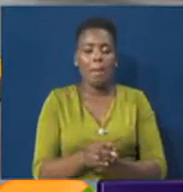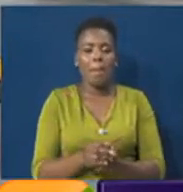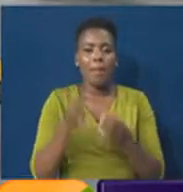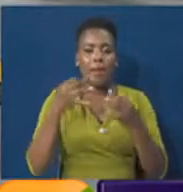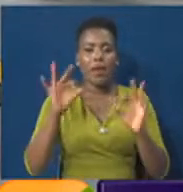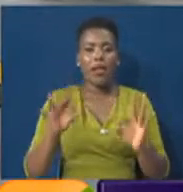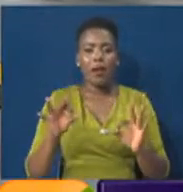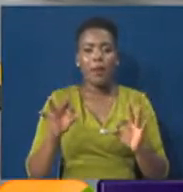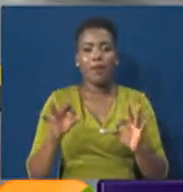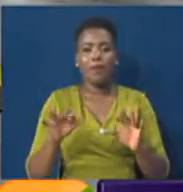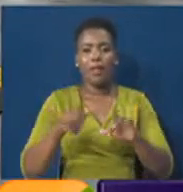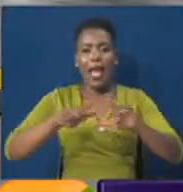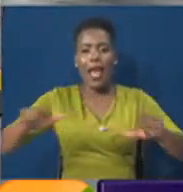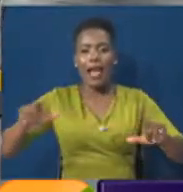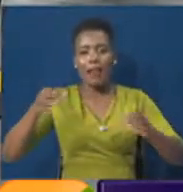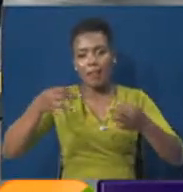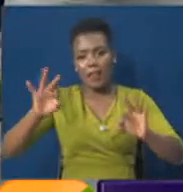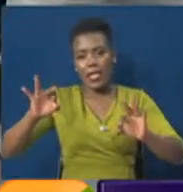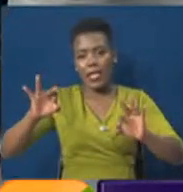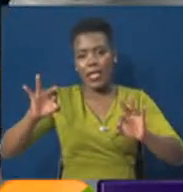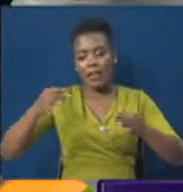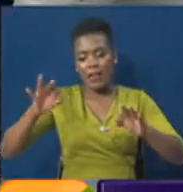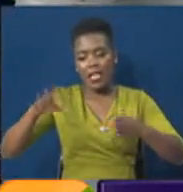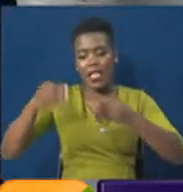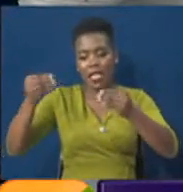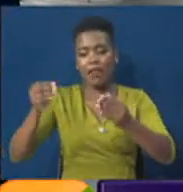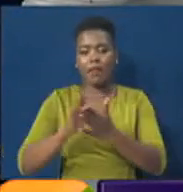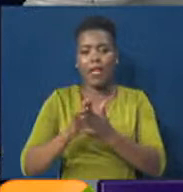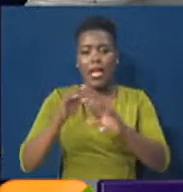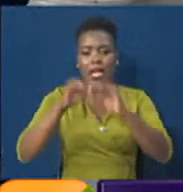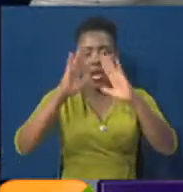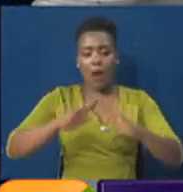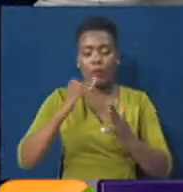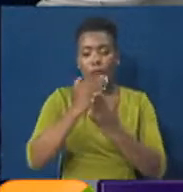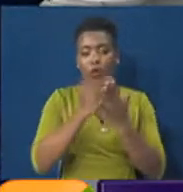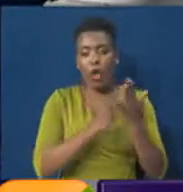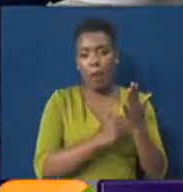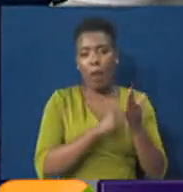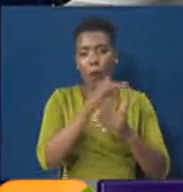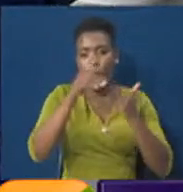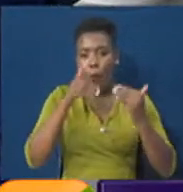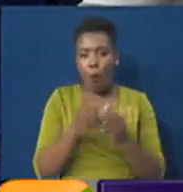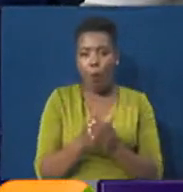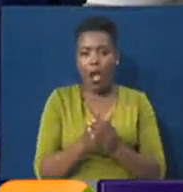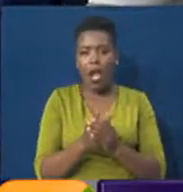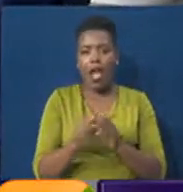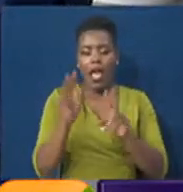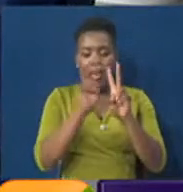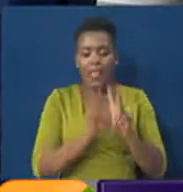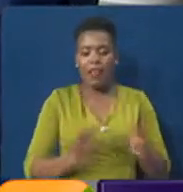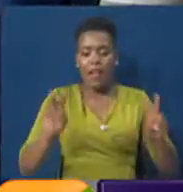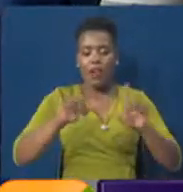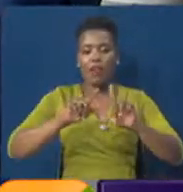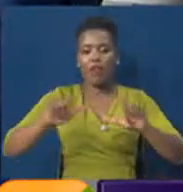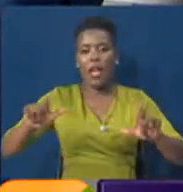free is the land component. We know in any housing program, the value of land